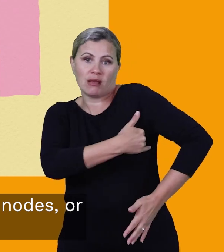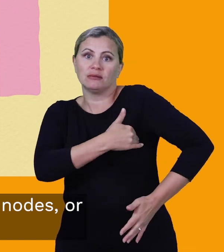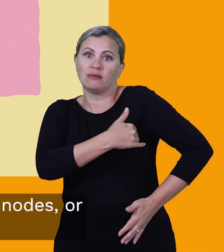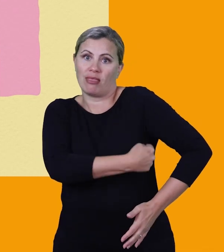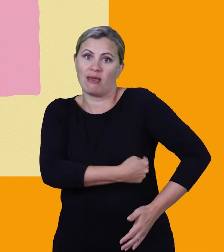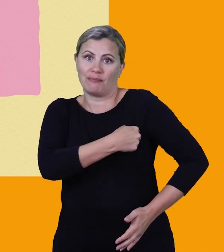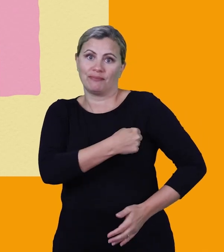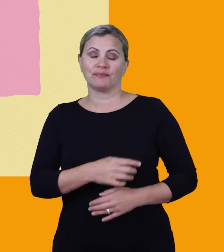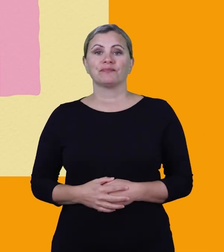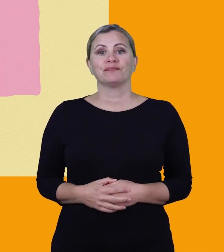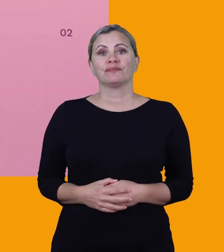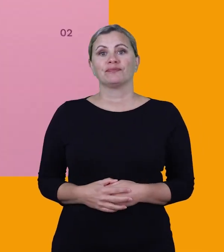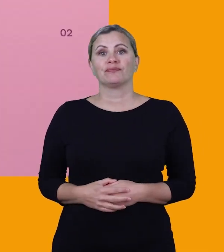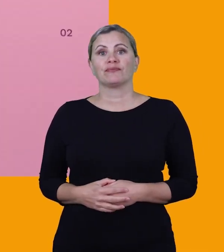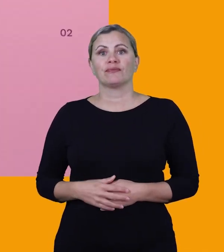arm.